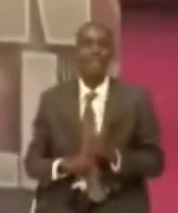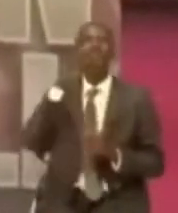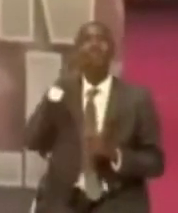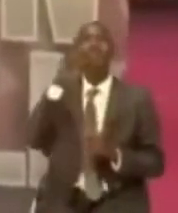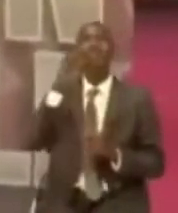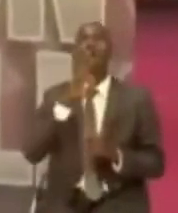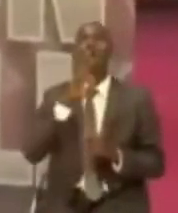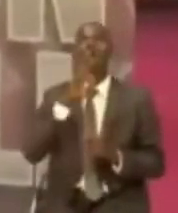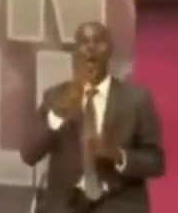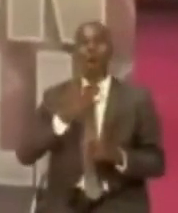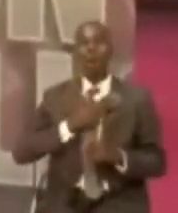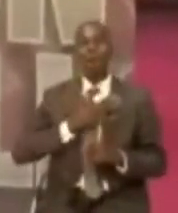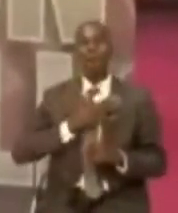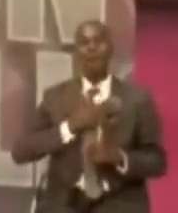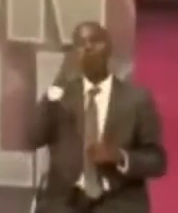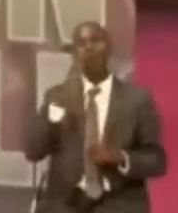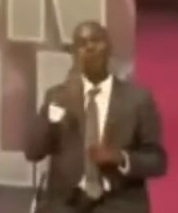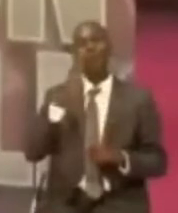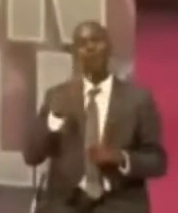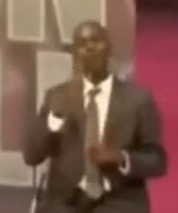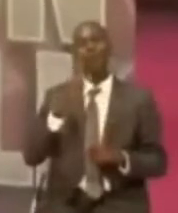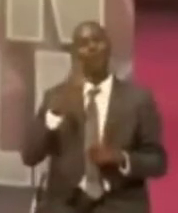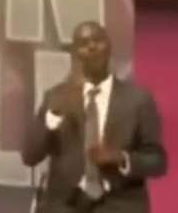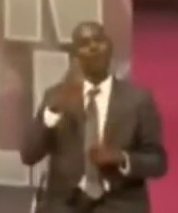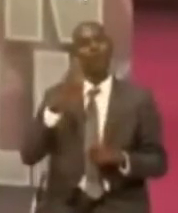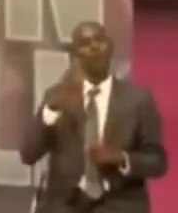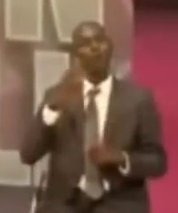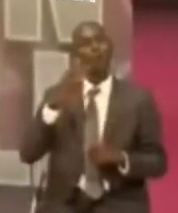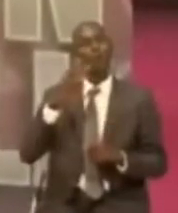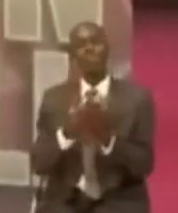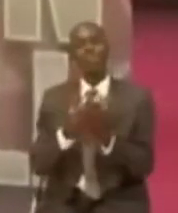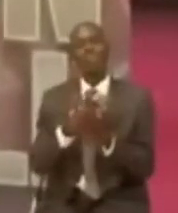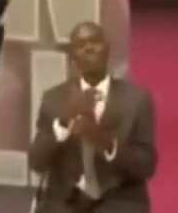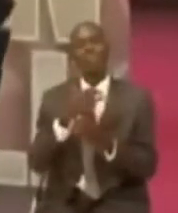argument. You are God all by